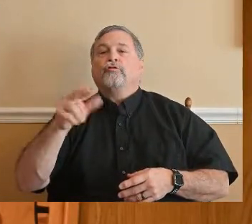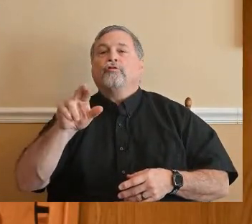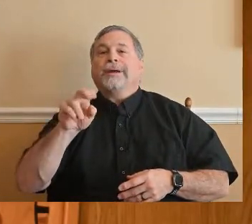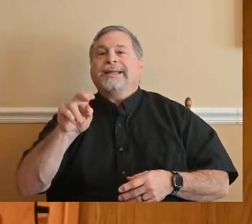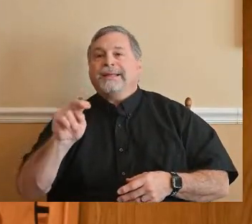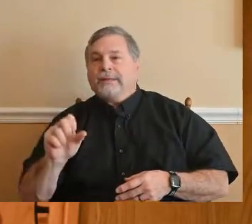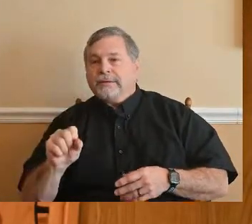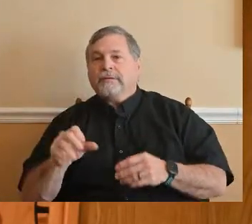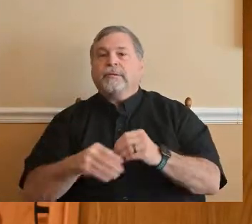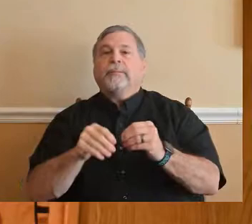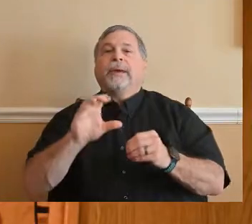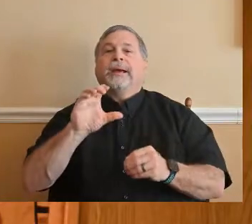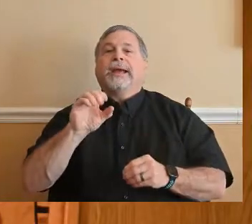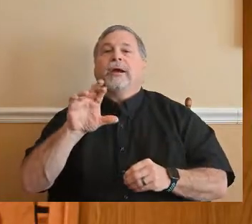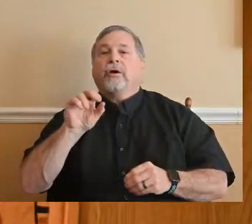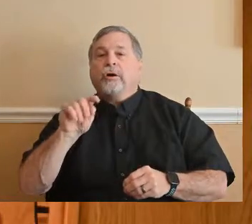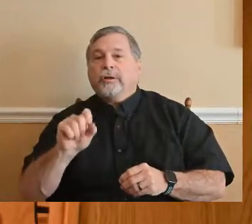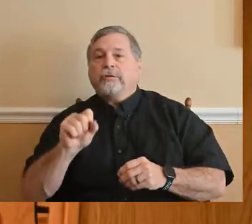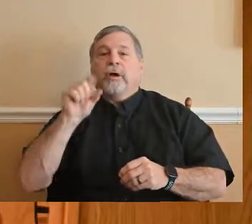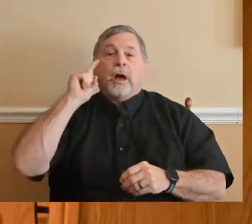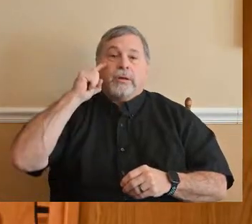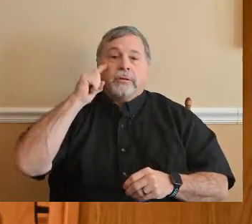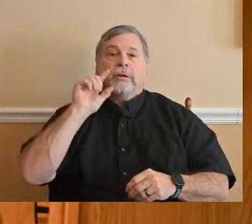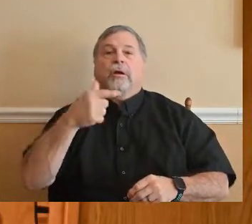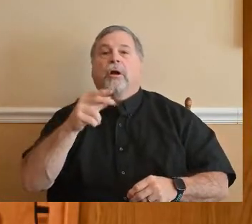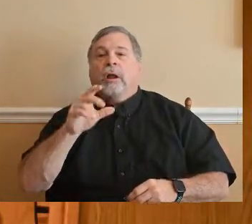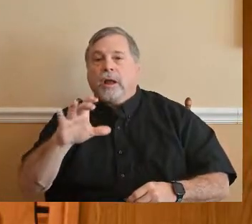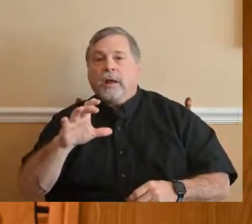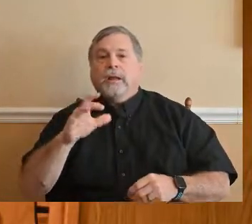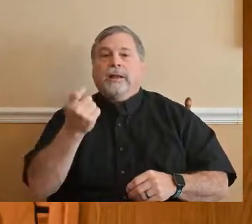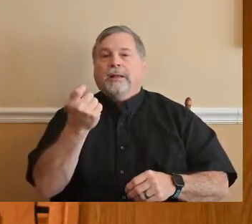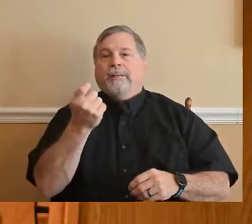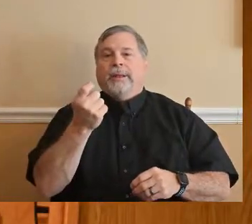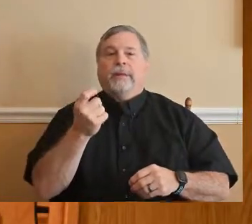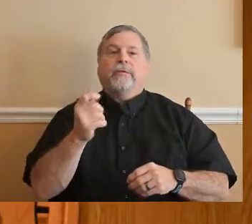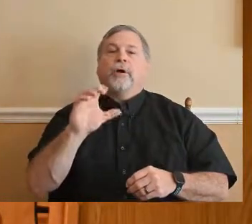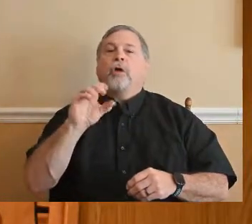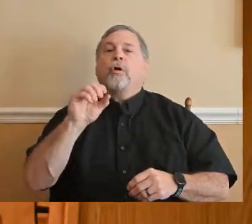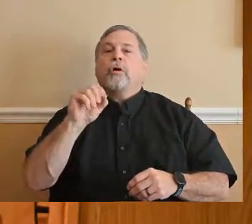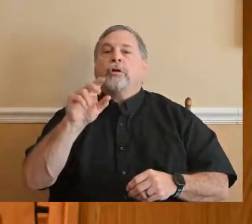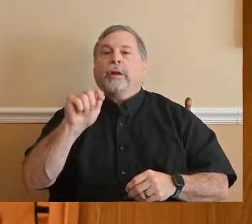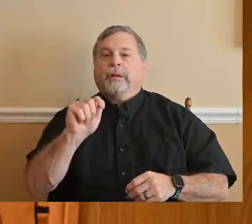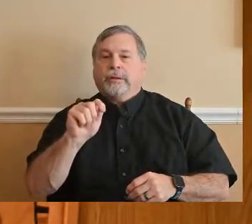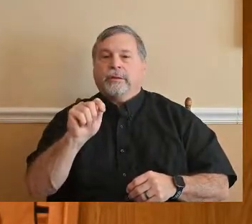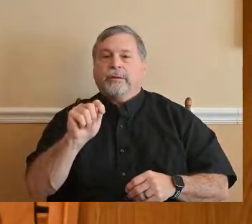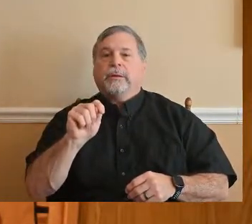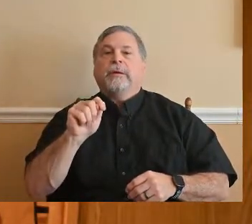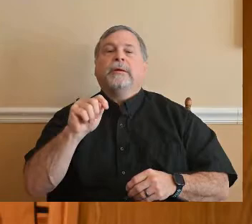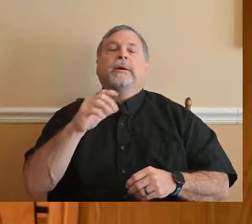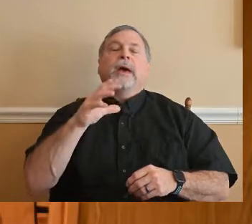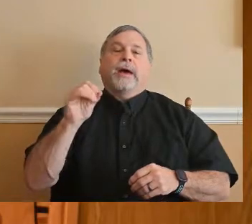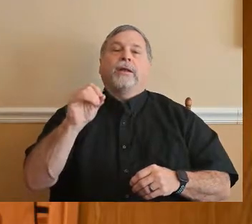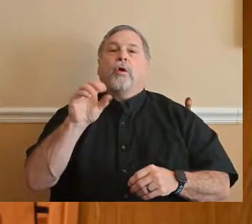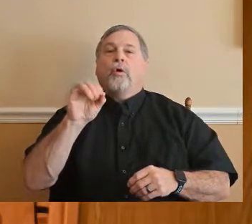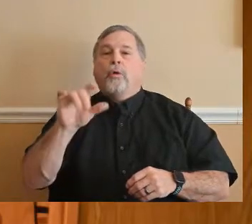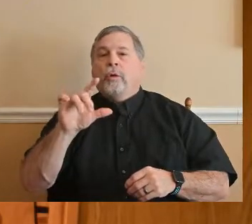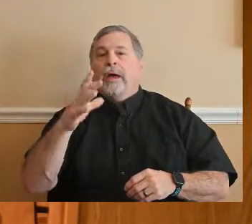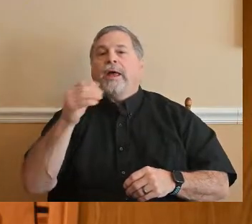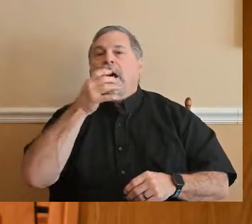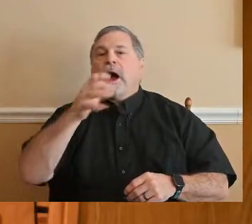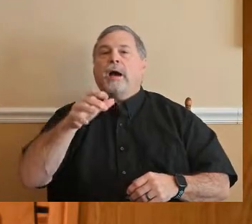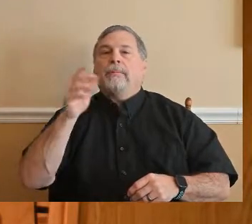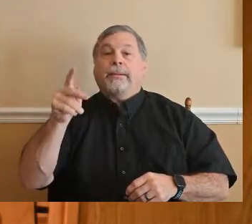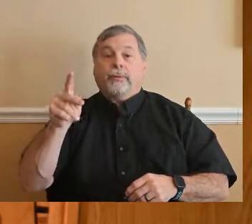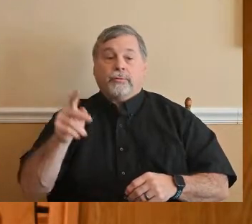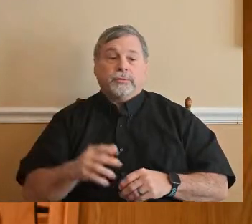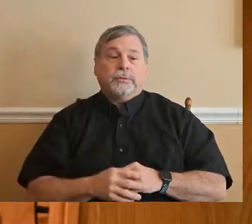greens, along with some carrots, onions, garlic, a little bit of coconut oil, and some hot